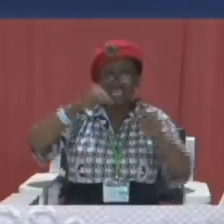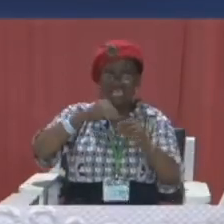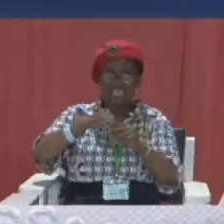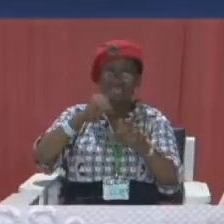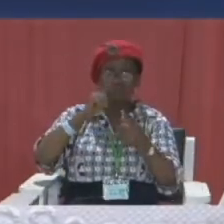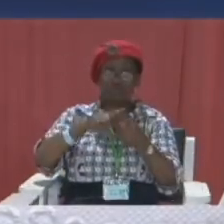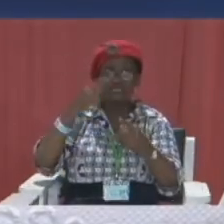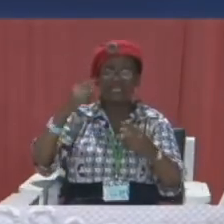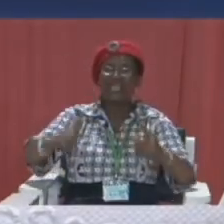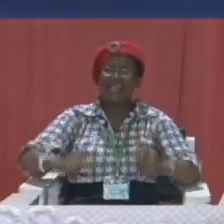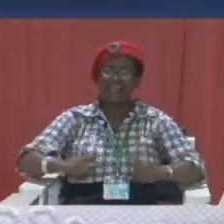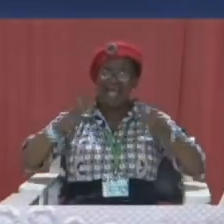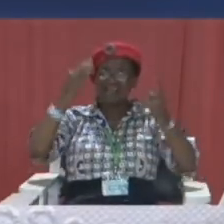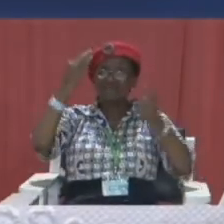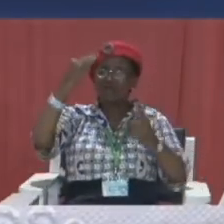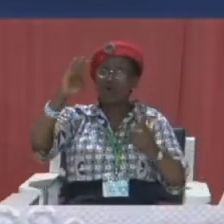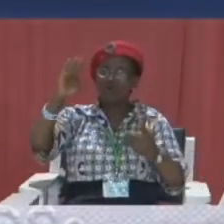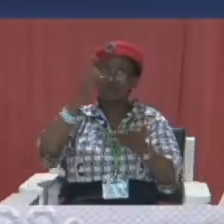someone.